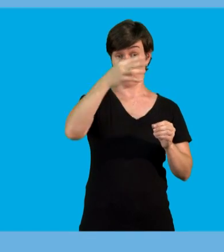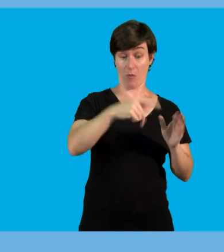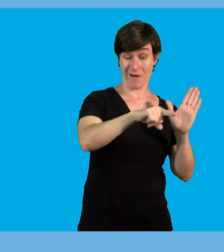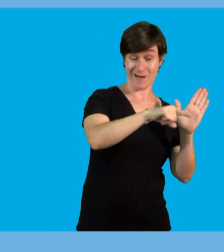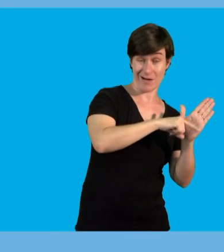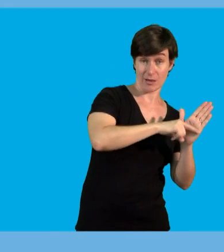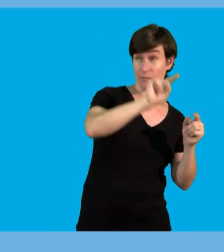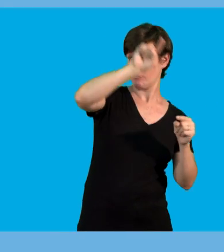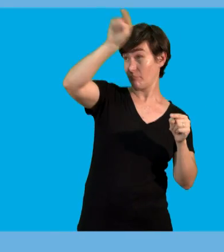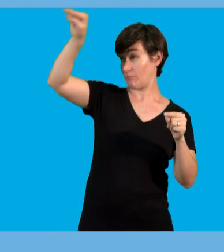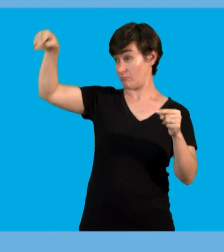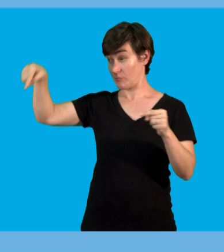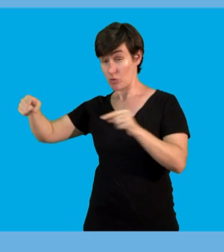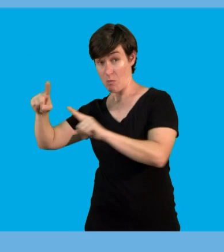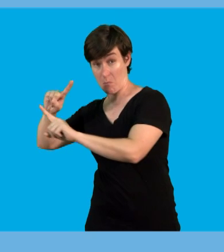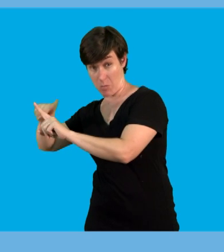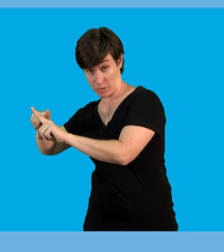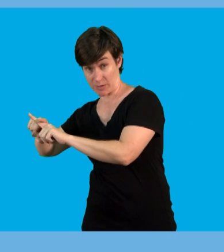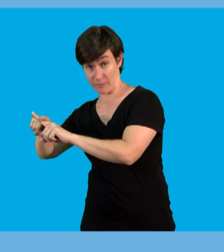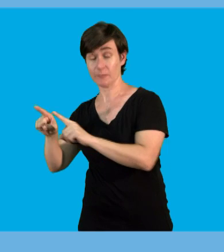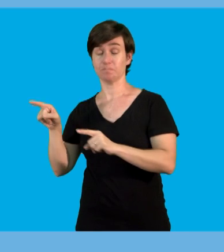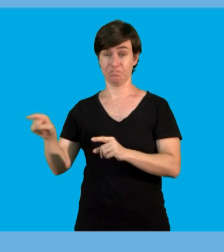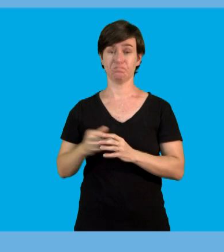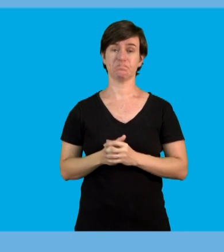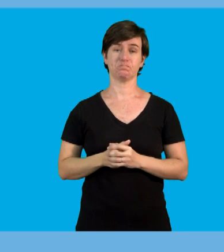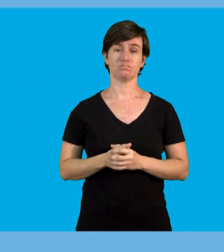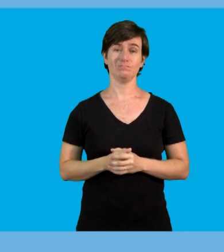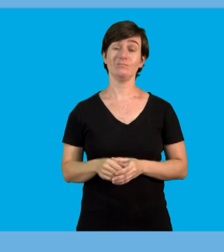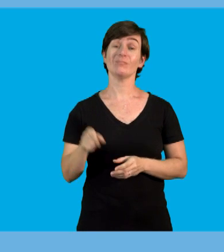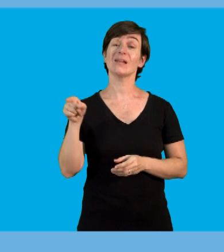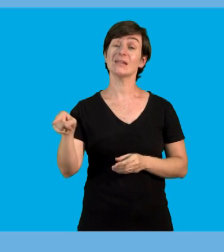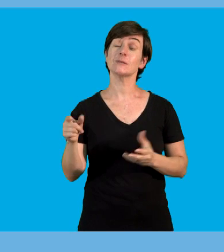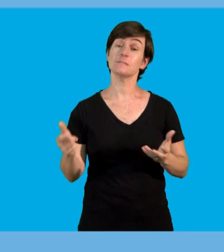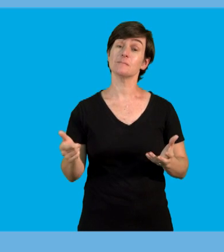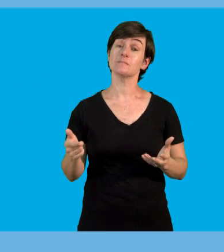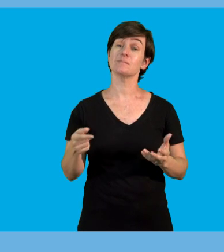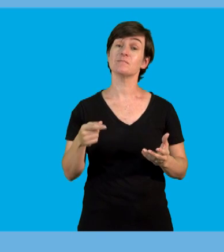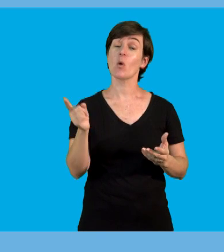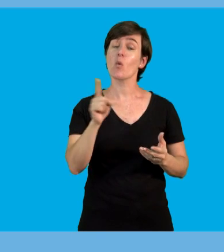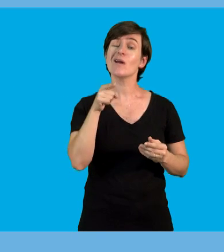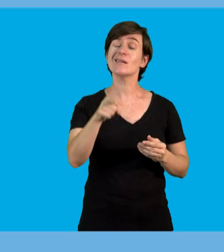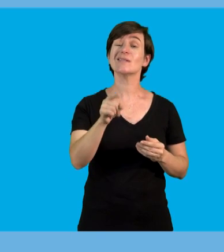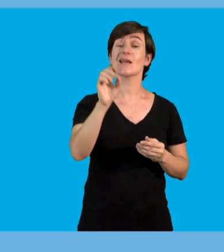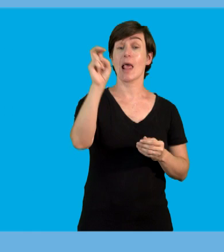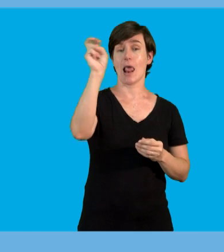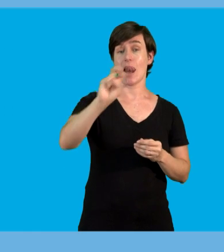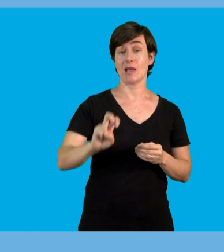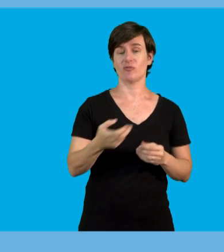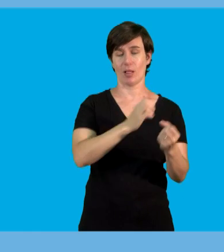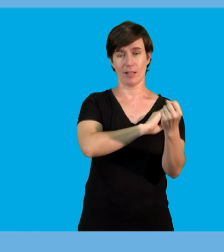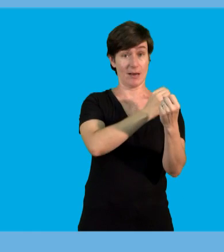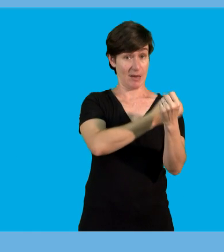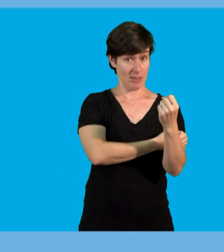wires and back to the positive terminal, this is actually now known as your electrical